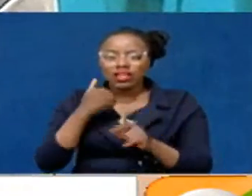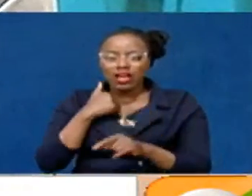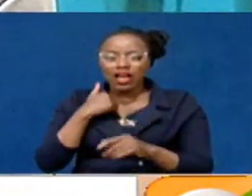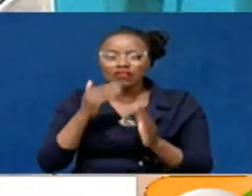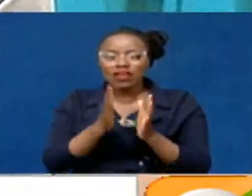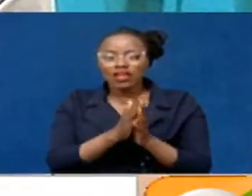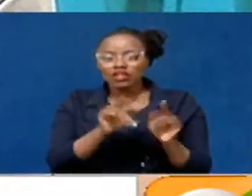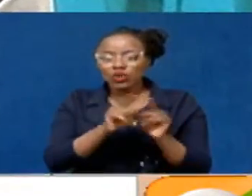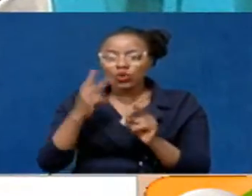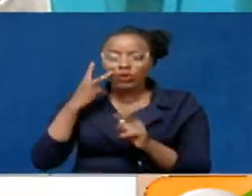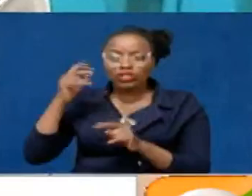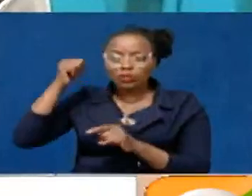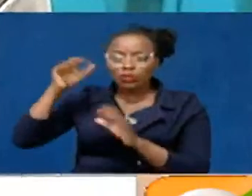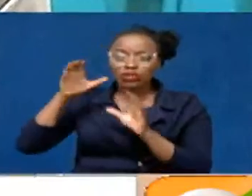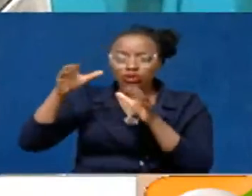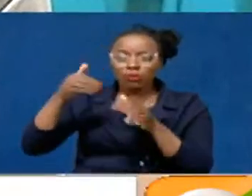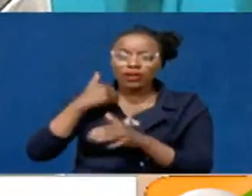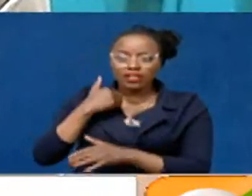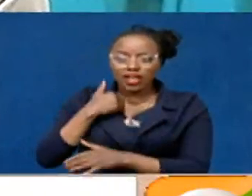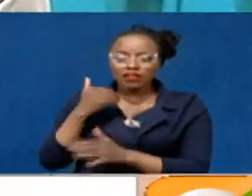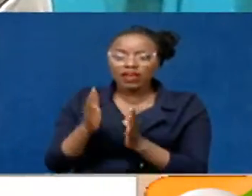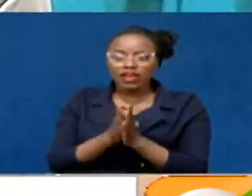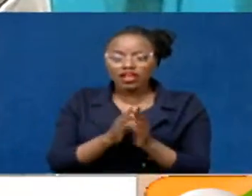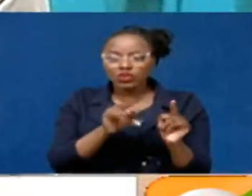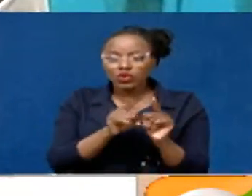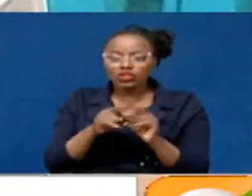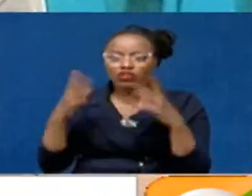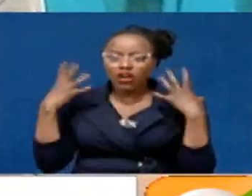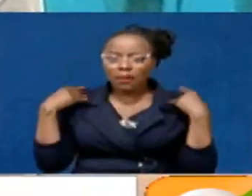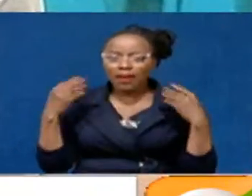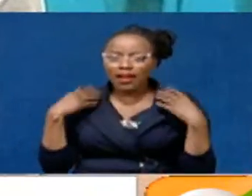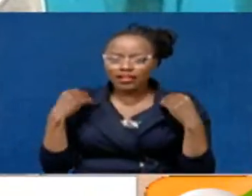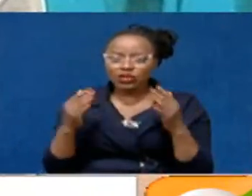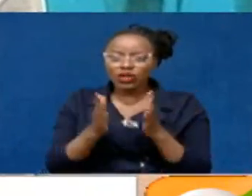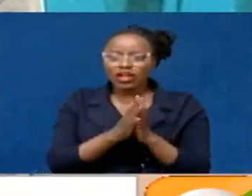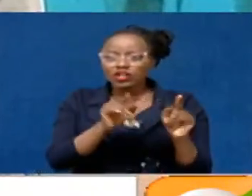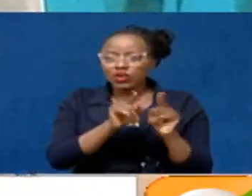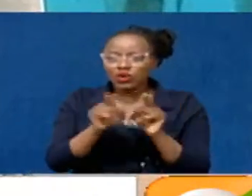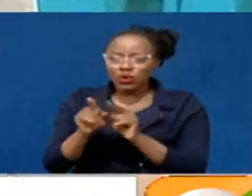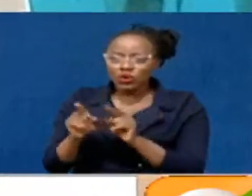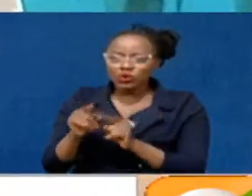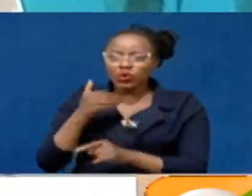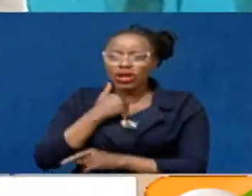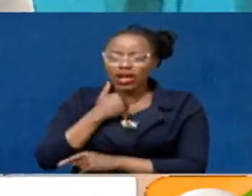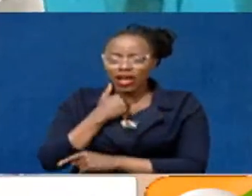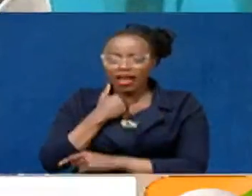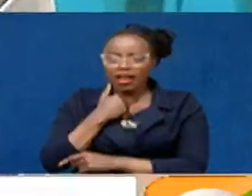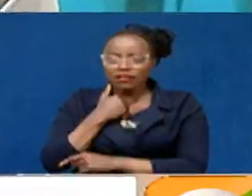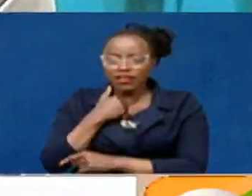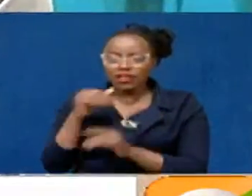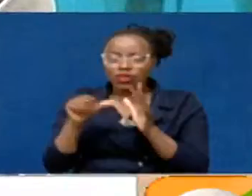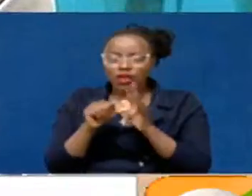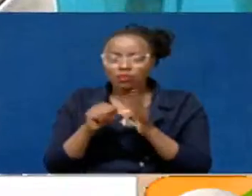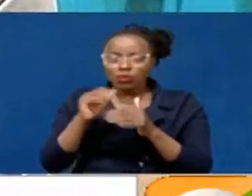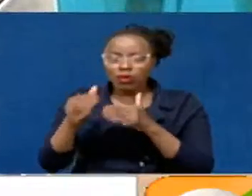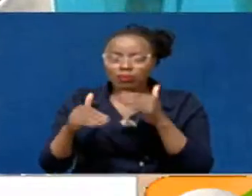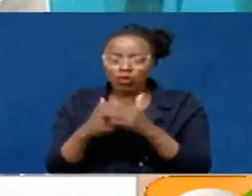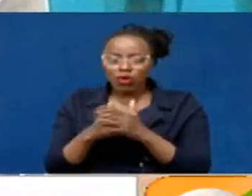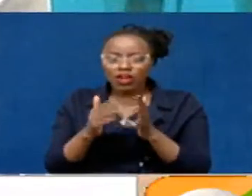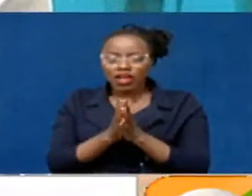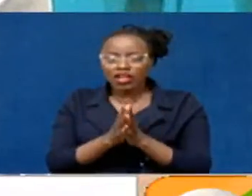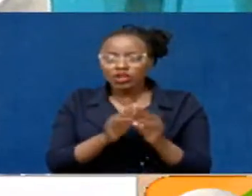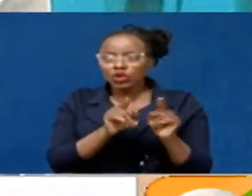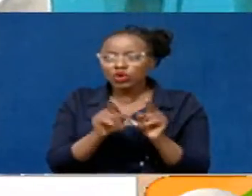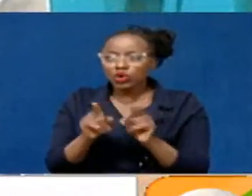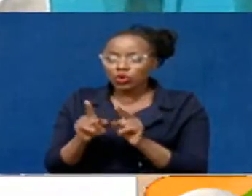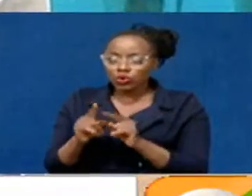seen parties that, in all practical terms, are smaller than Jubilee, even with all those problems, actually bring